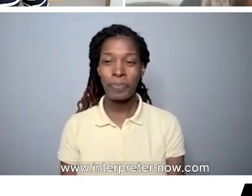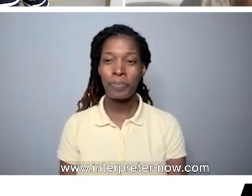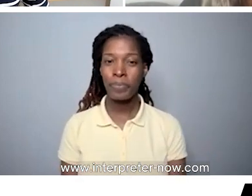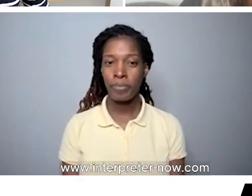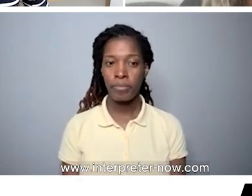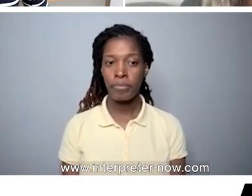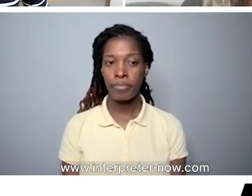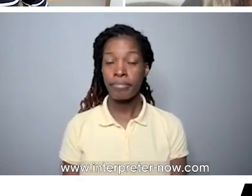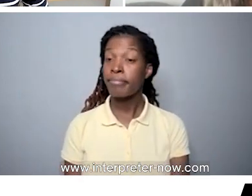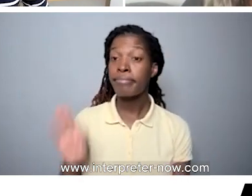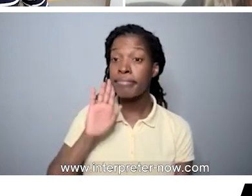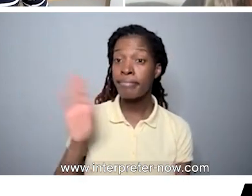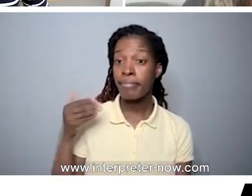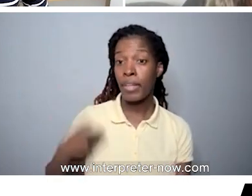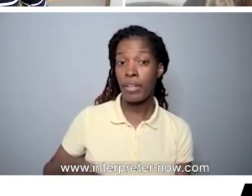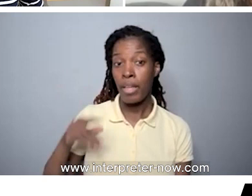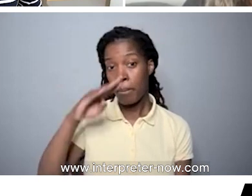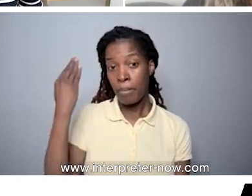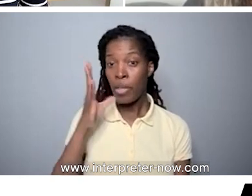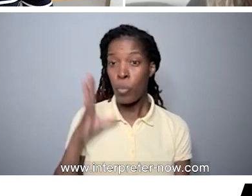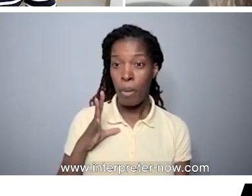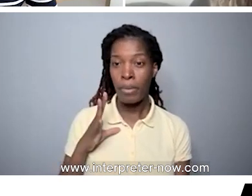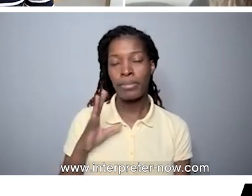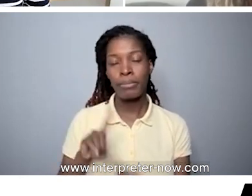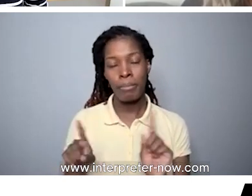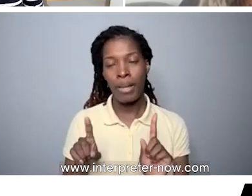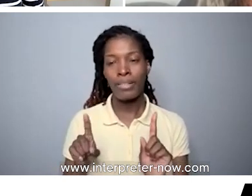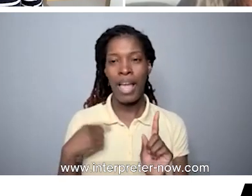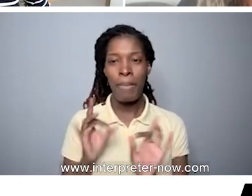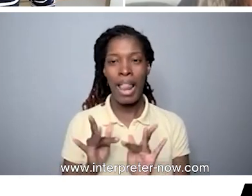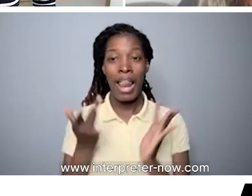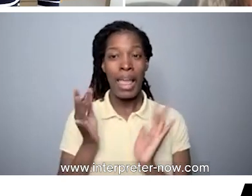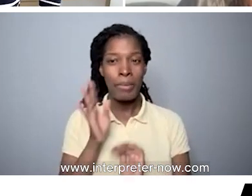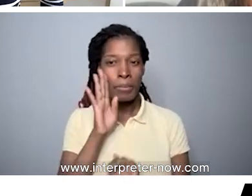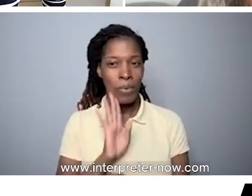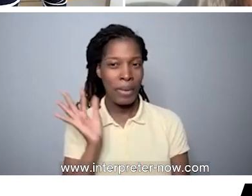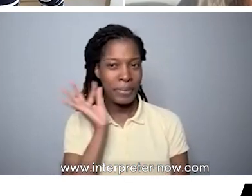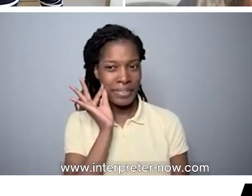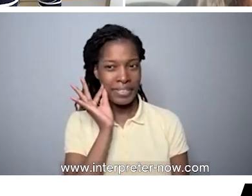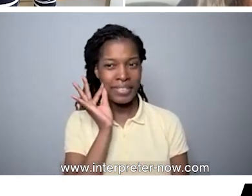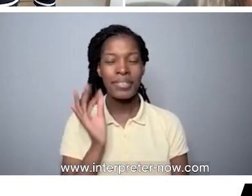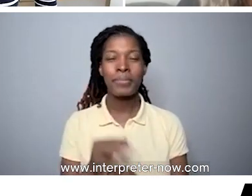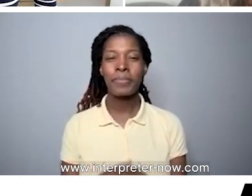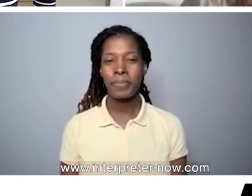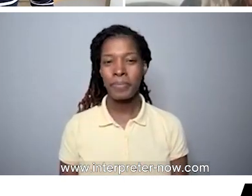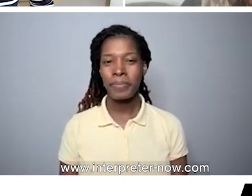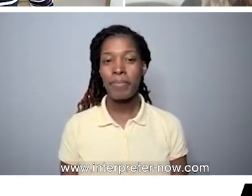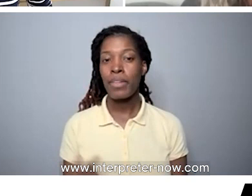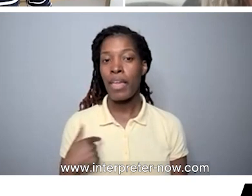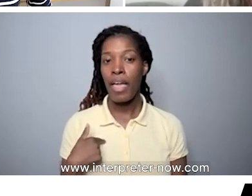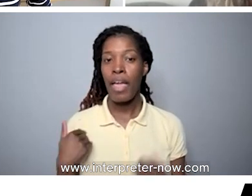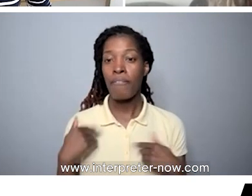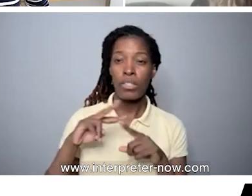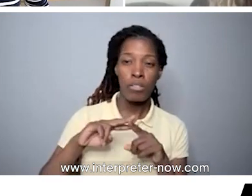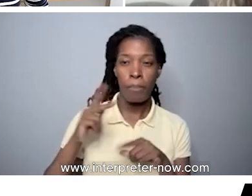And I am a Black woman, although I like to describe myself as light brown. And I have salt and pepper hair.